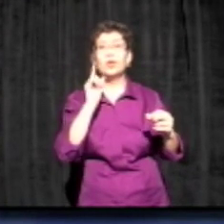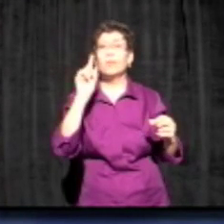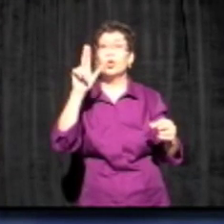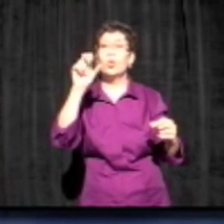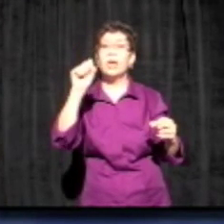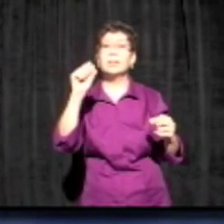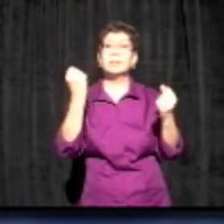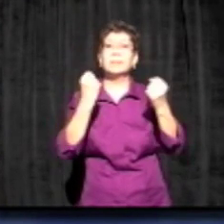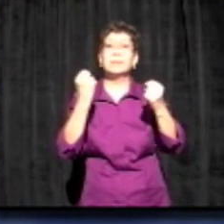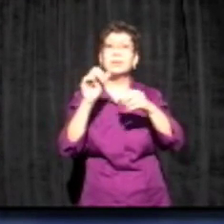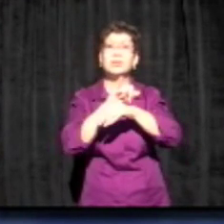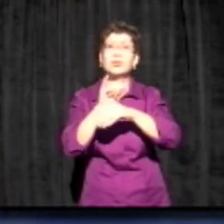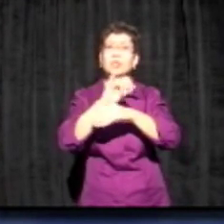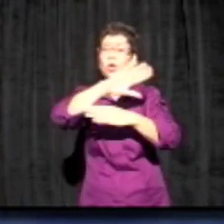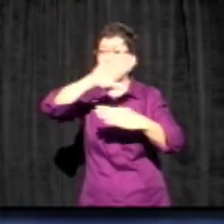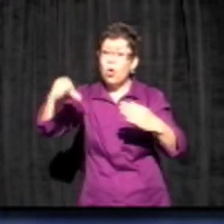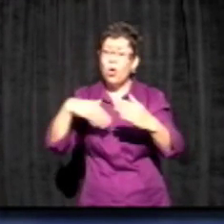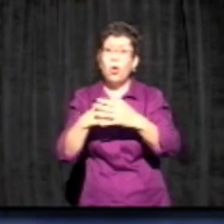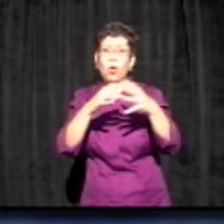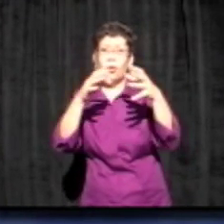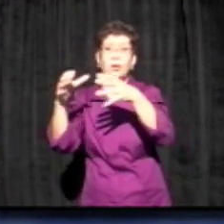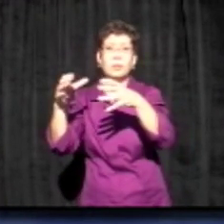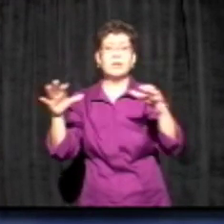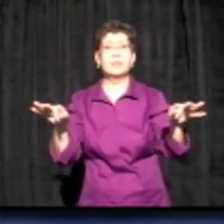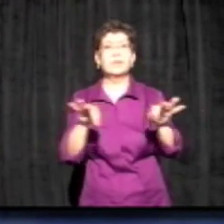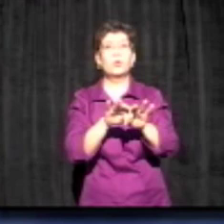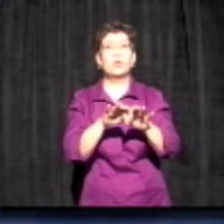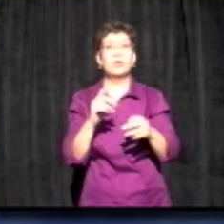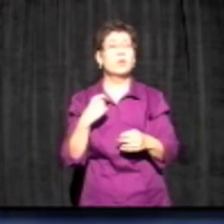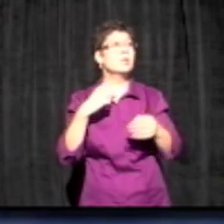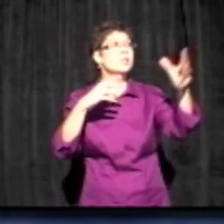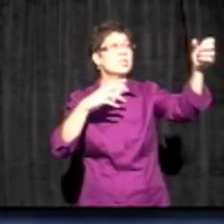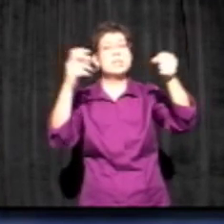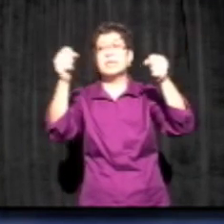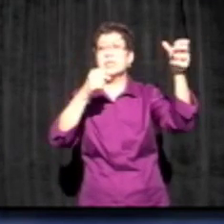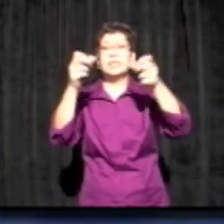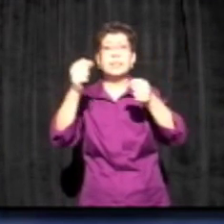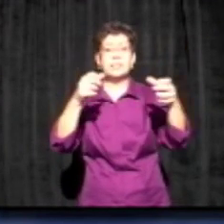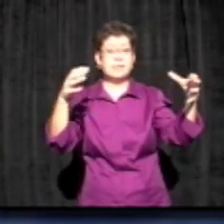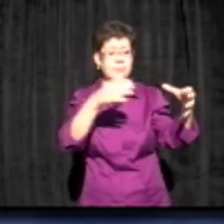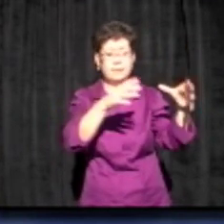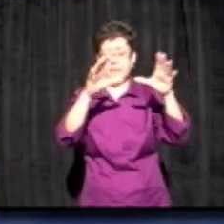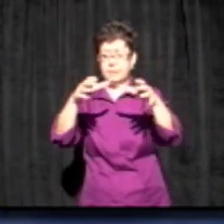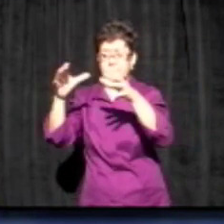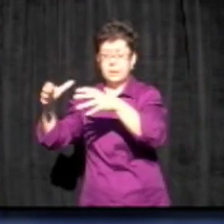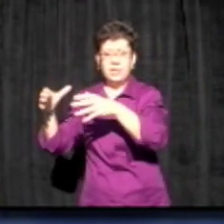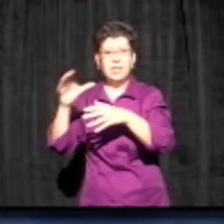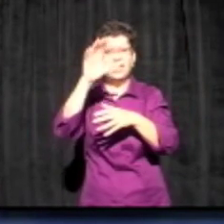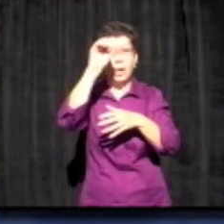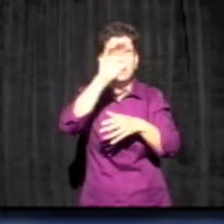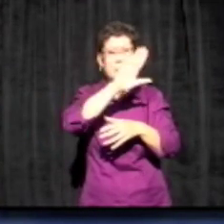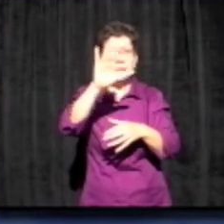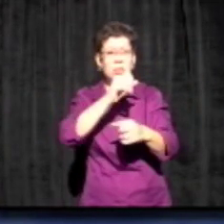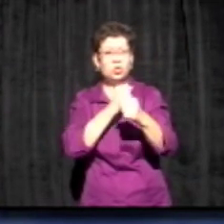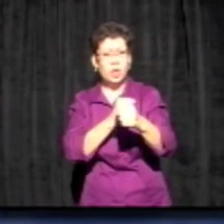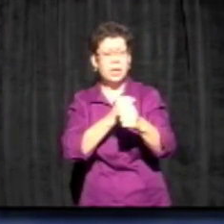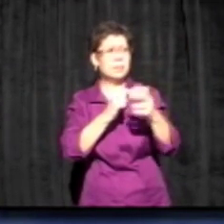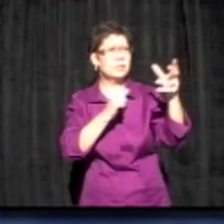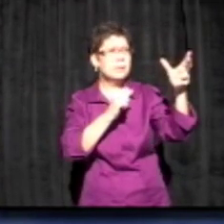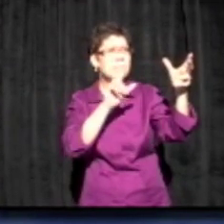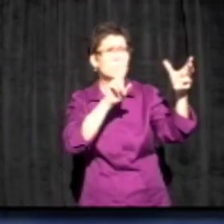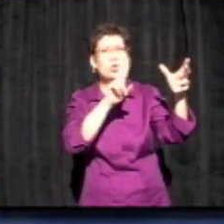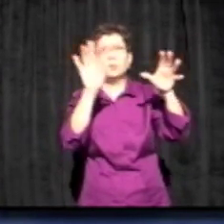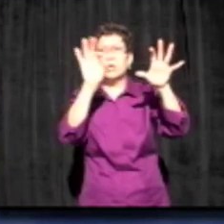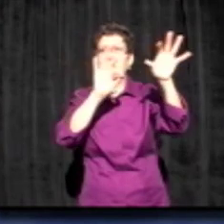industry as a whole. By bringing together the strengths of multiple companies, we